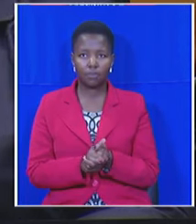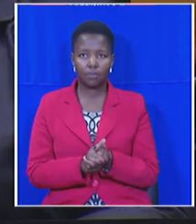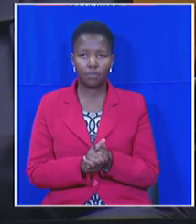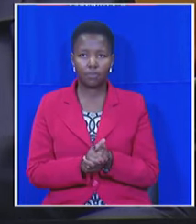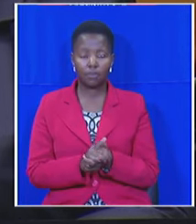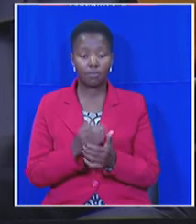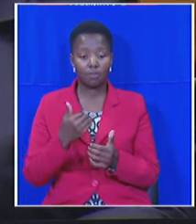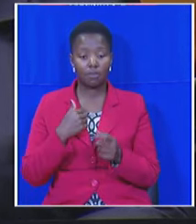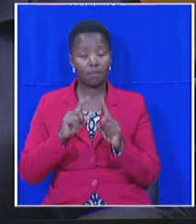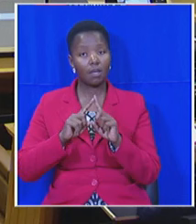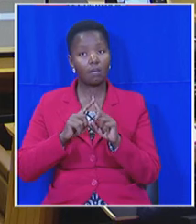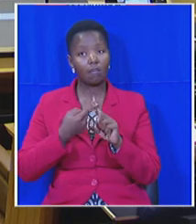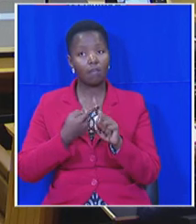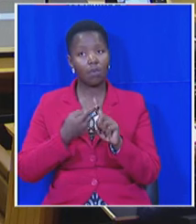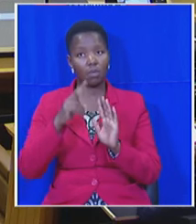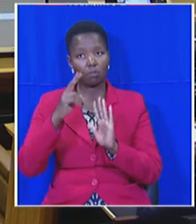the first order.